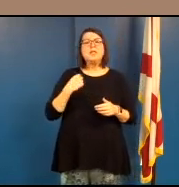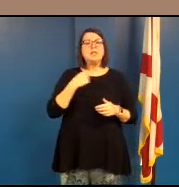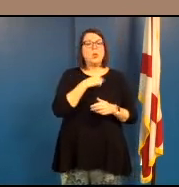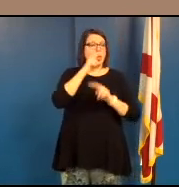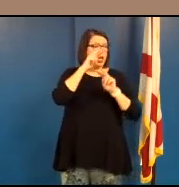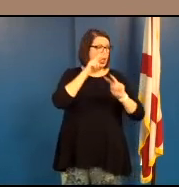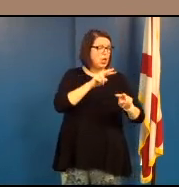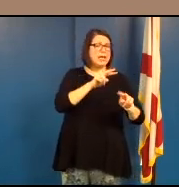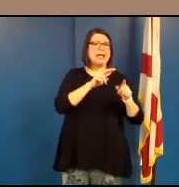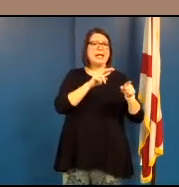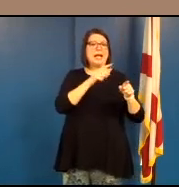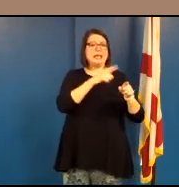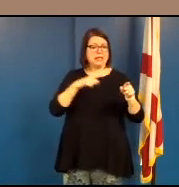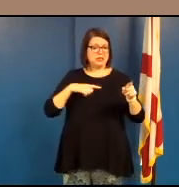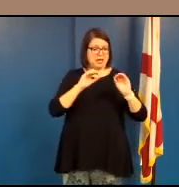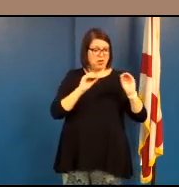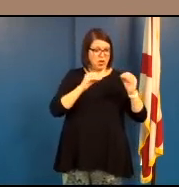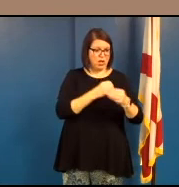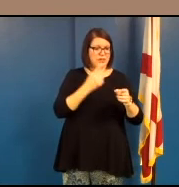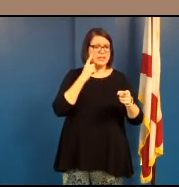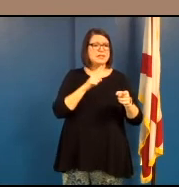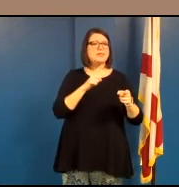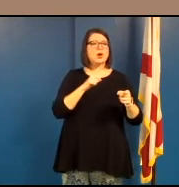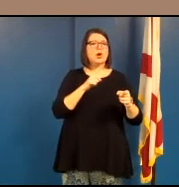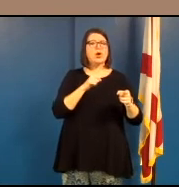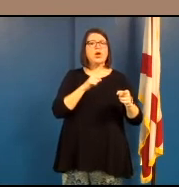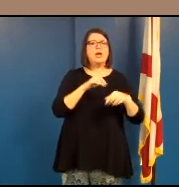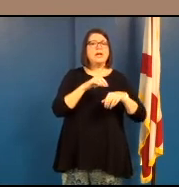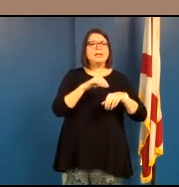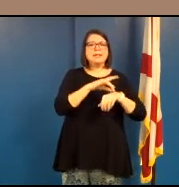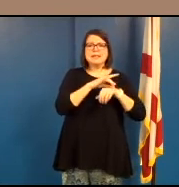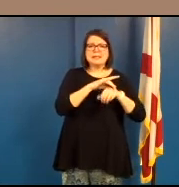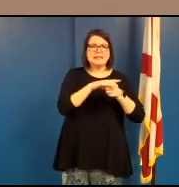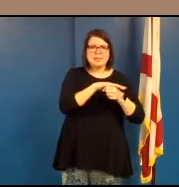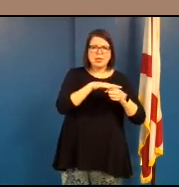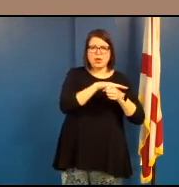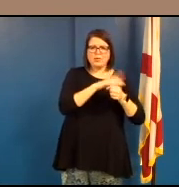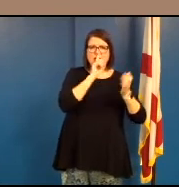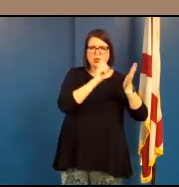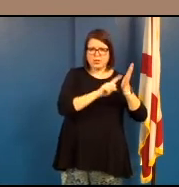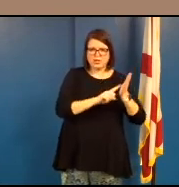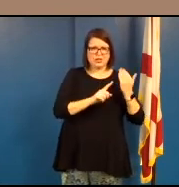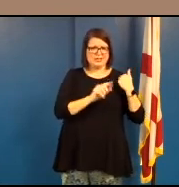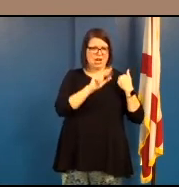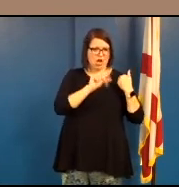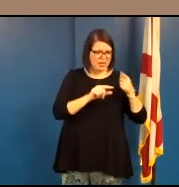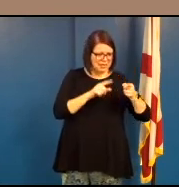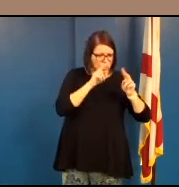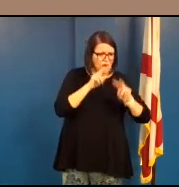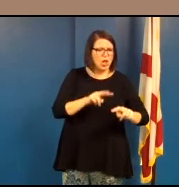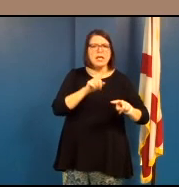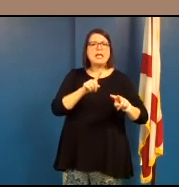Economic and Demographic Research in August presented to the Legislative Budget Commission their long-range fiscal